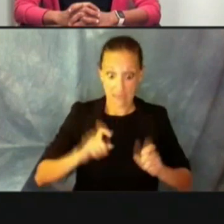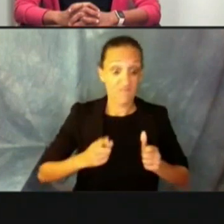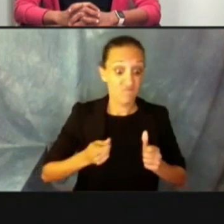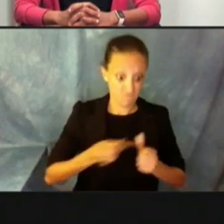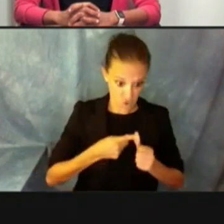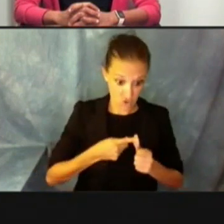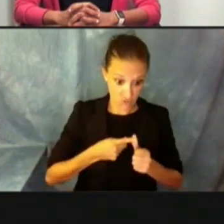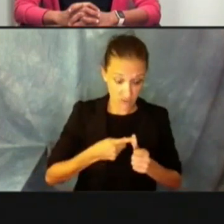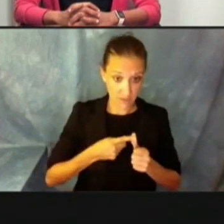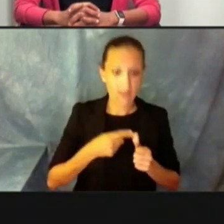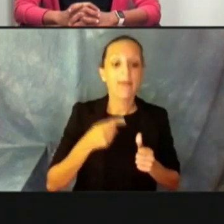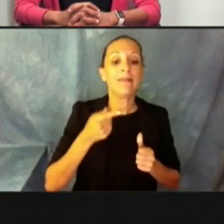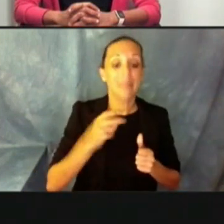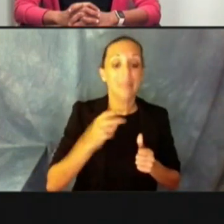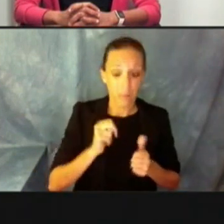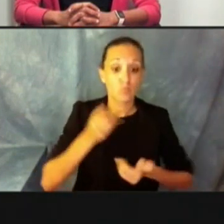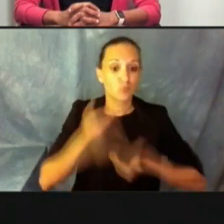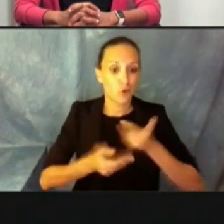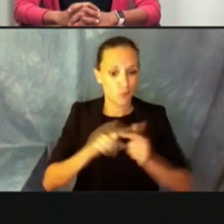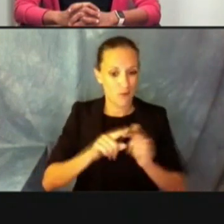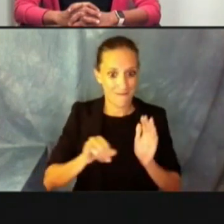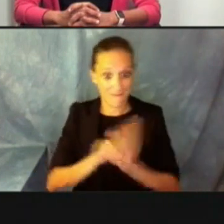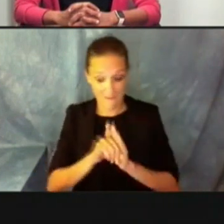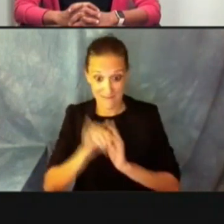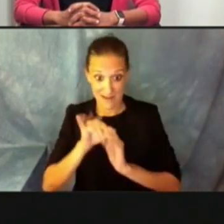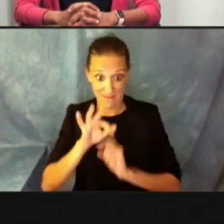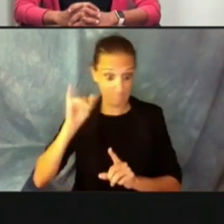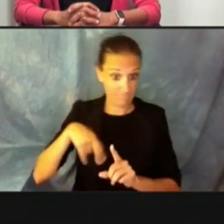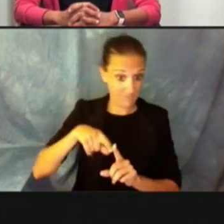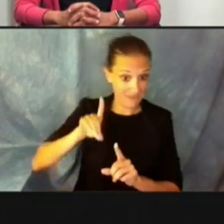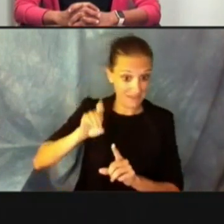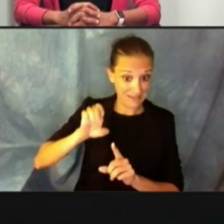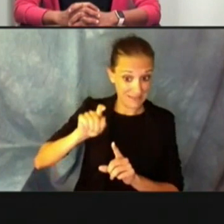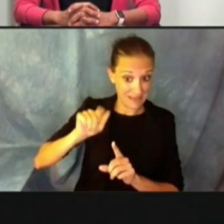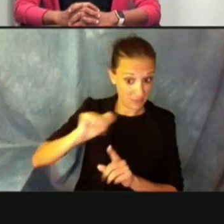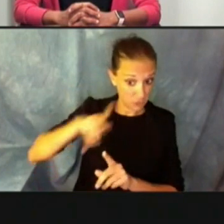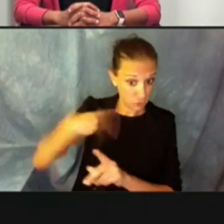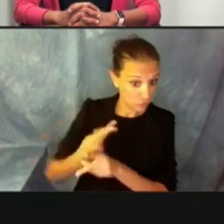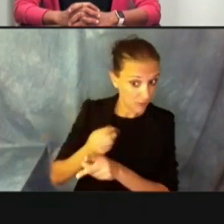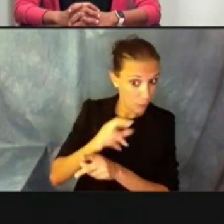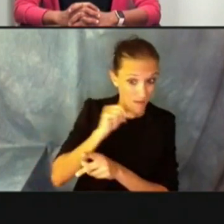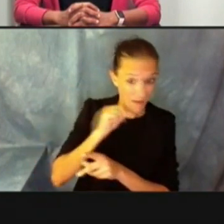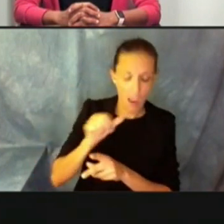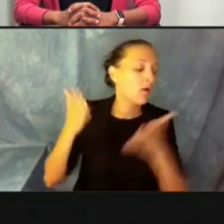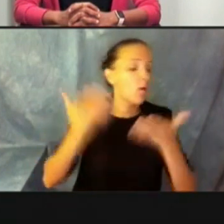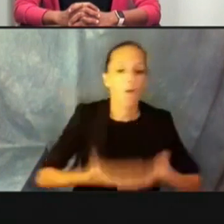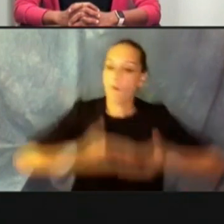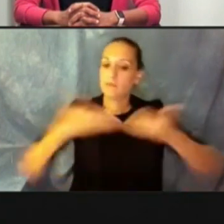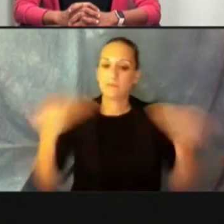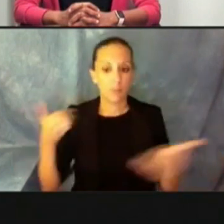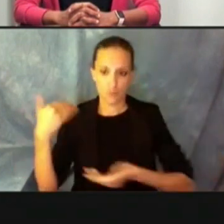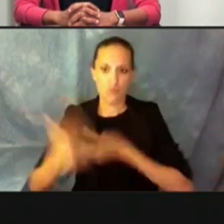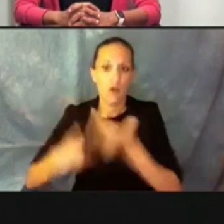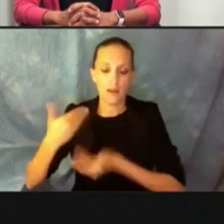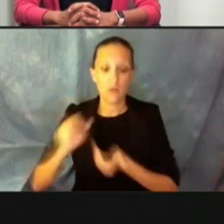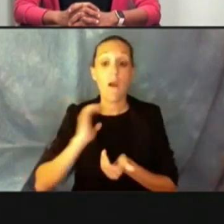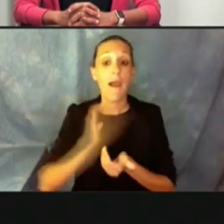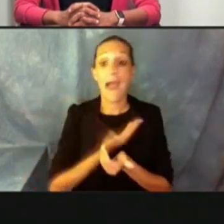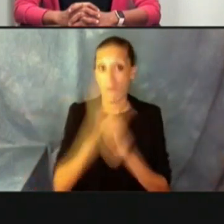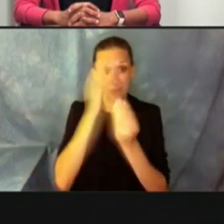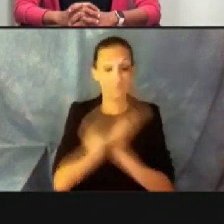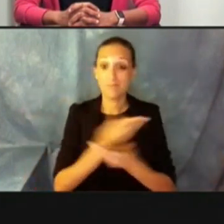then the process of identifying whether or not that's a Delta strain or not is a whole separate process. So our message